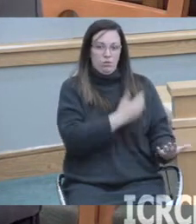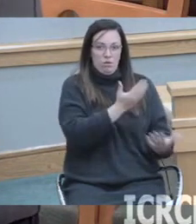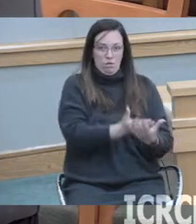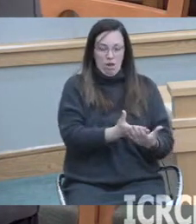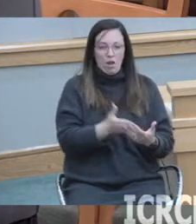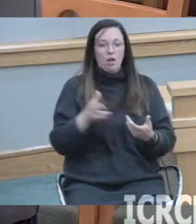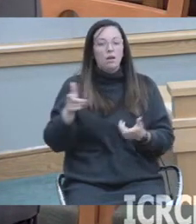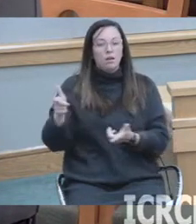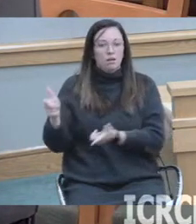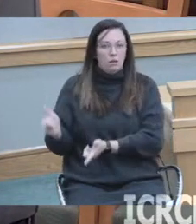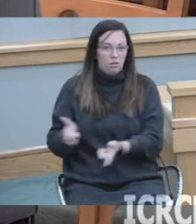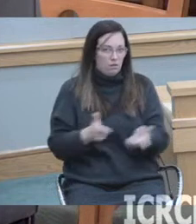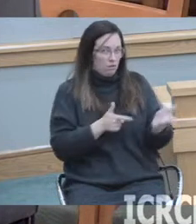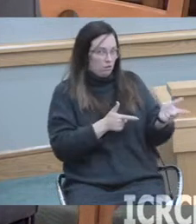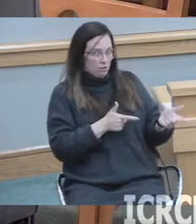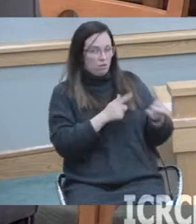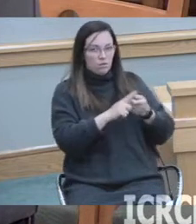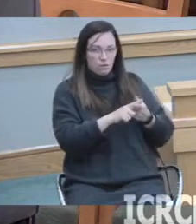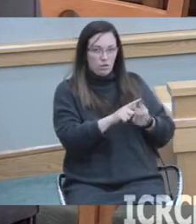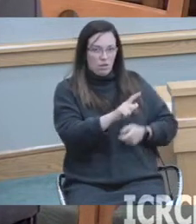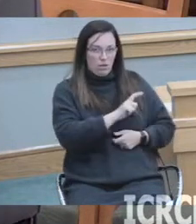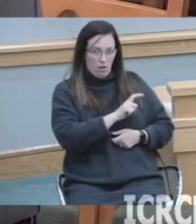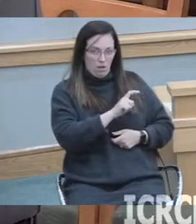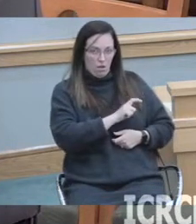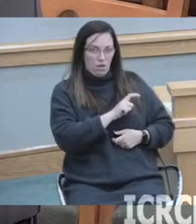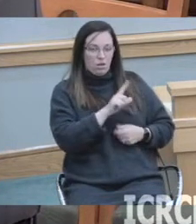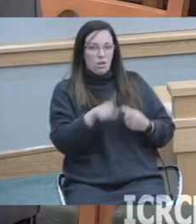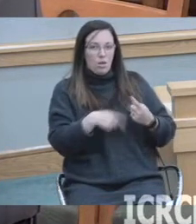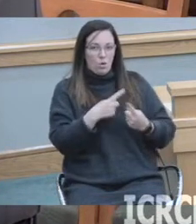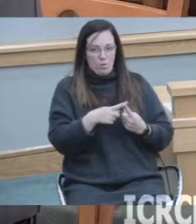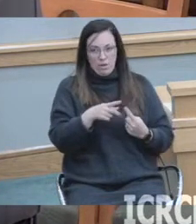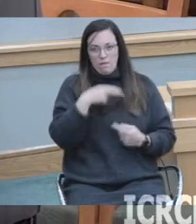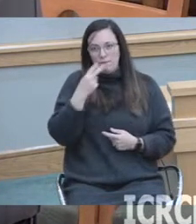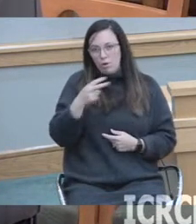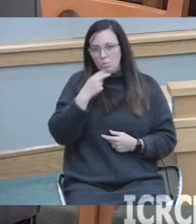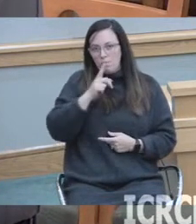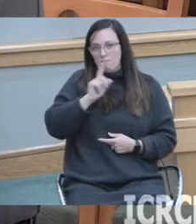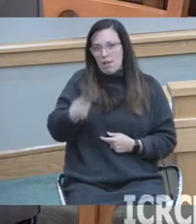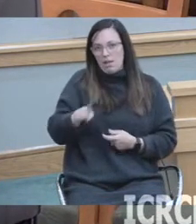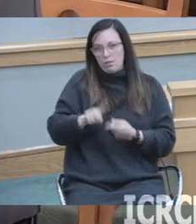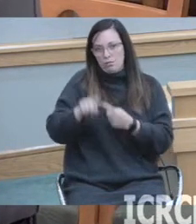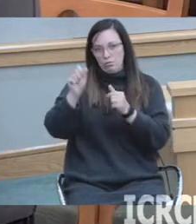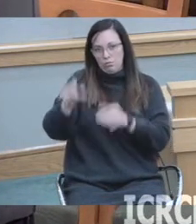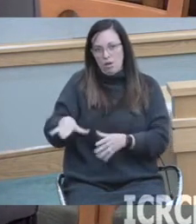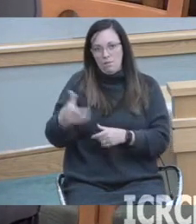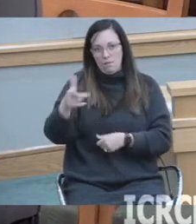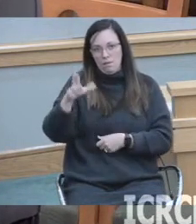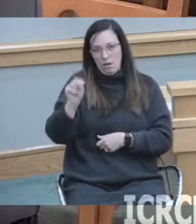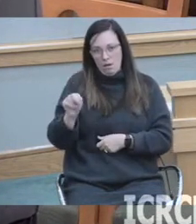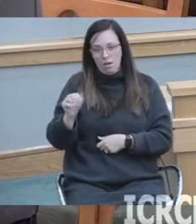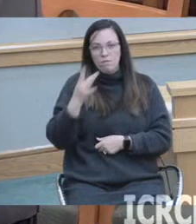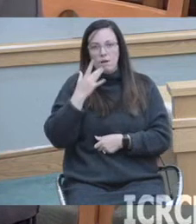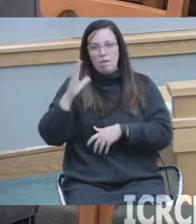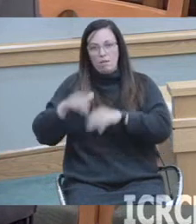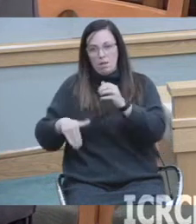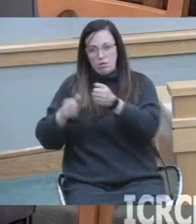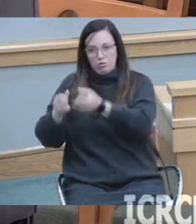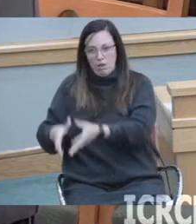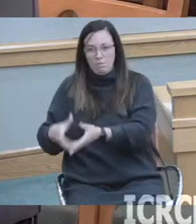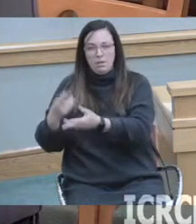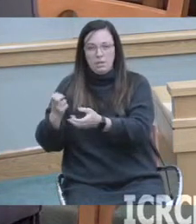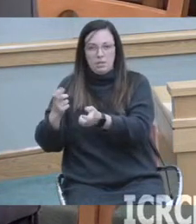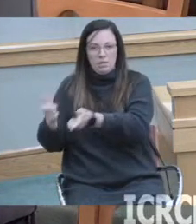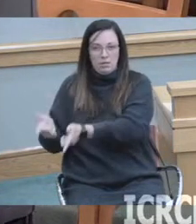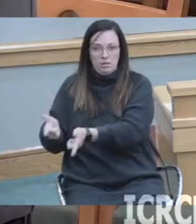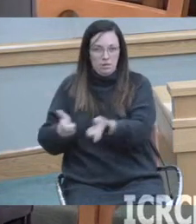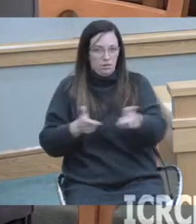point the shotgun at him when Sergeant Terhart gave him the verbal commands to drop the gun. Rather than dropping the gun, he actually turned toward Sergeant